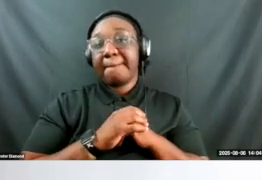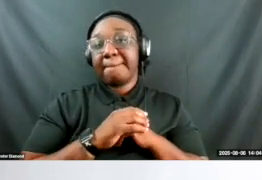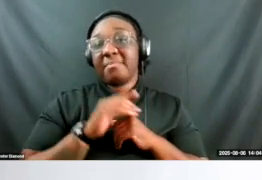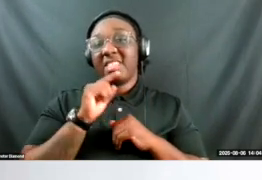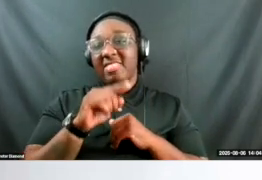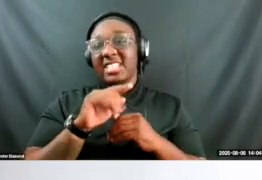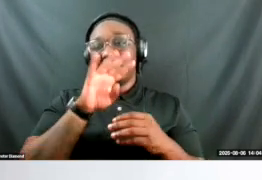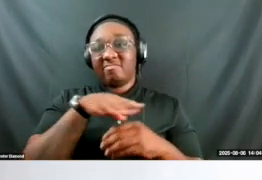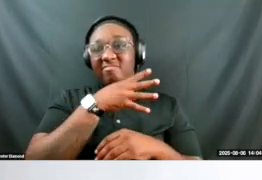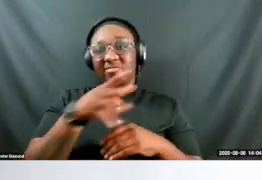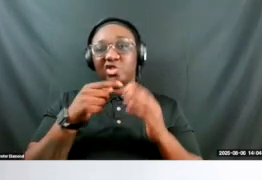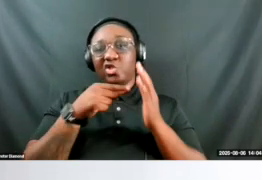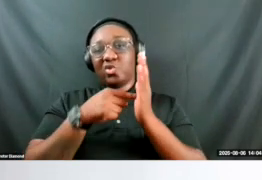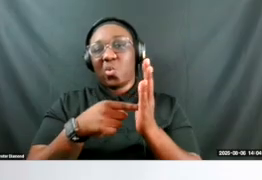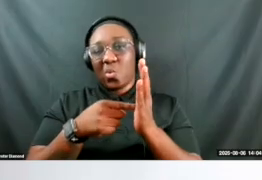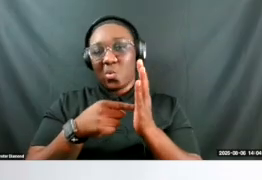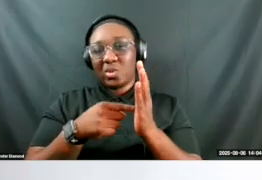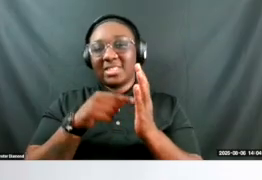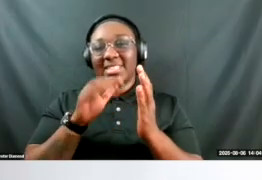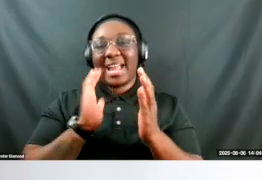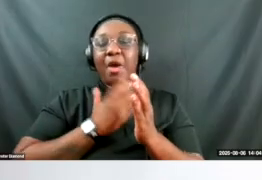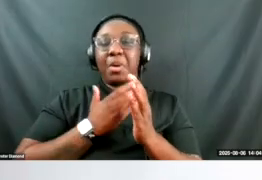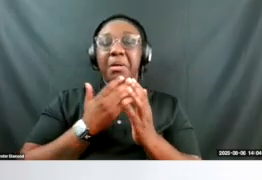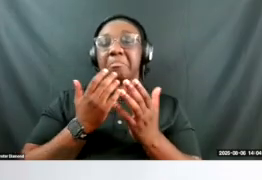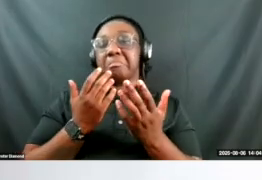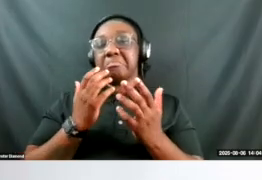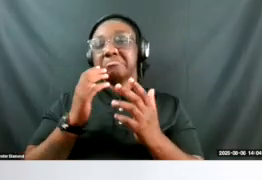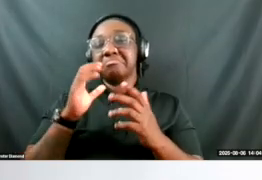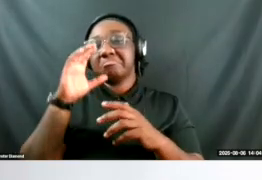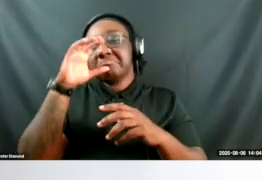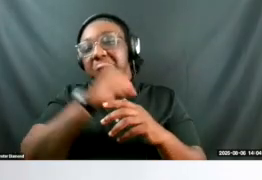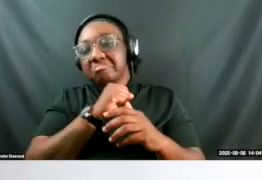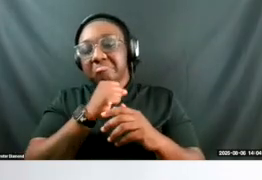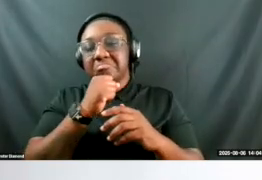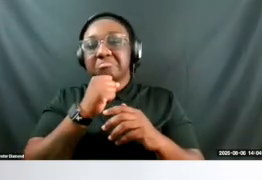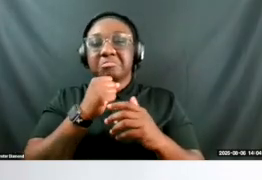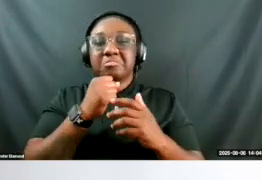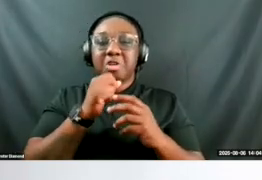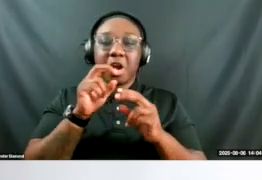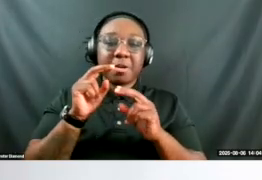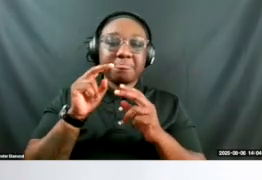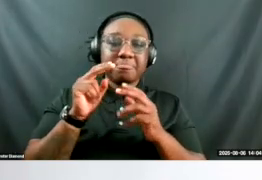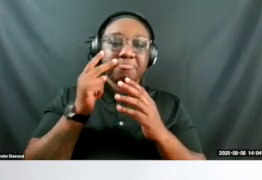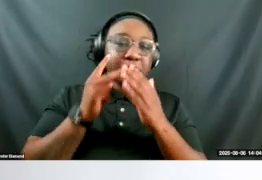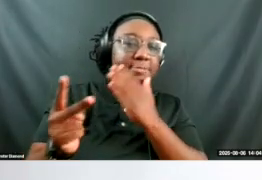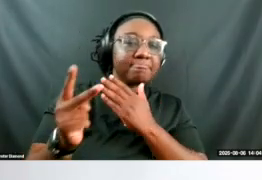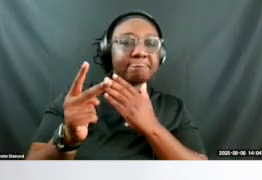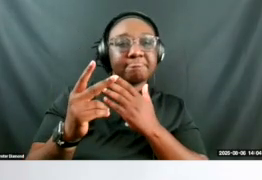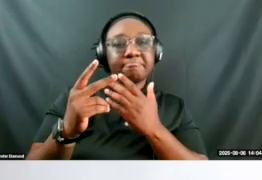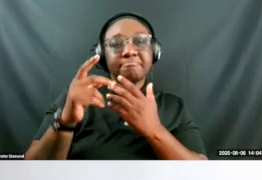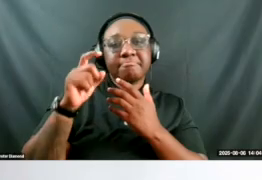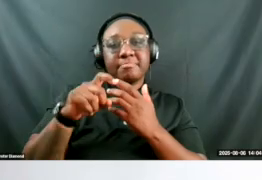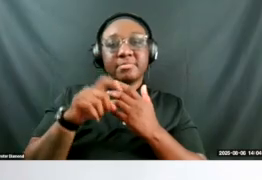This table shows the estimated 3-year funding need for the Clean Cars for All program and the Driving your sound Clean. cut